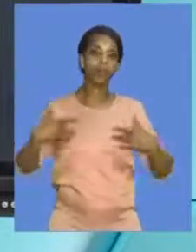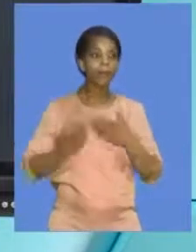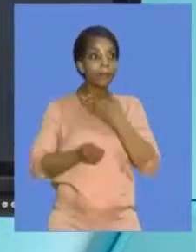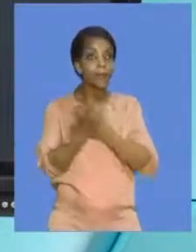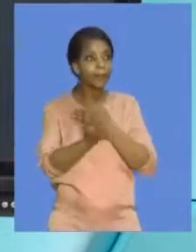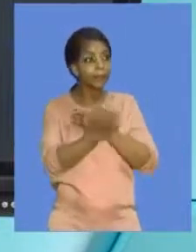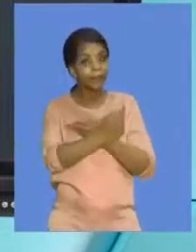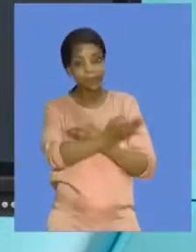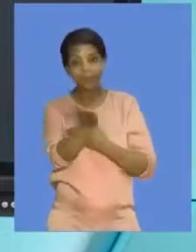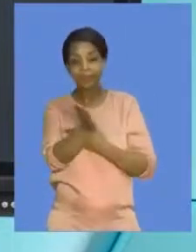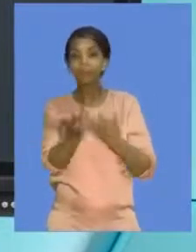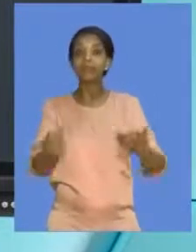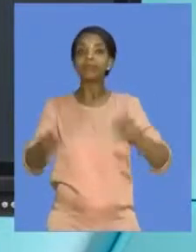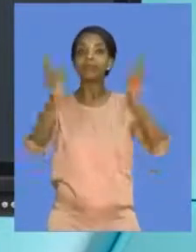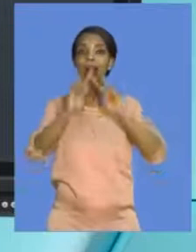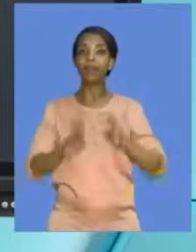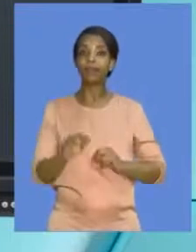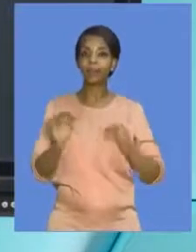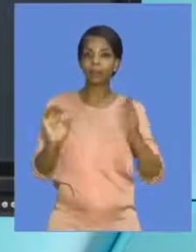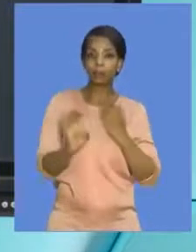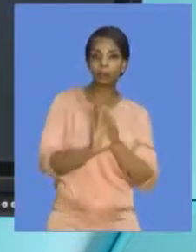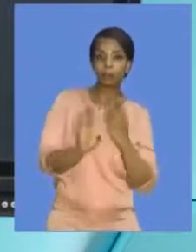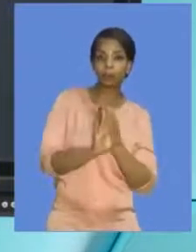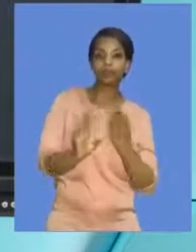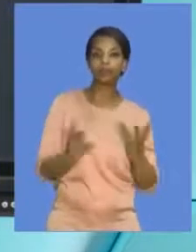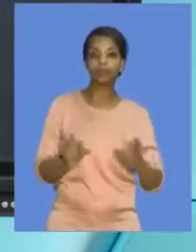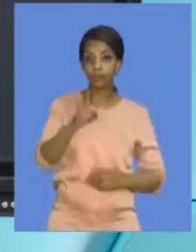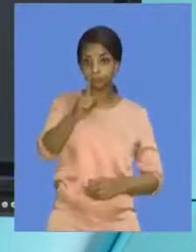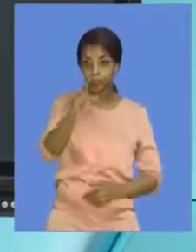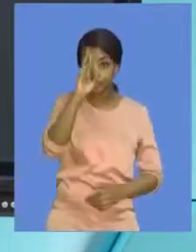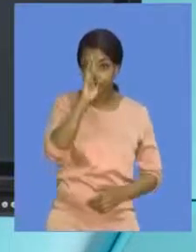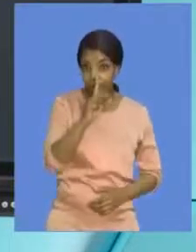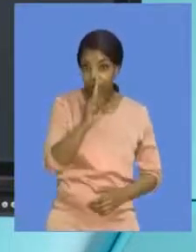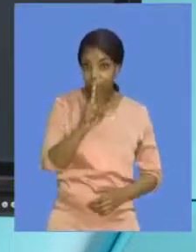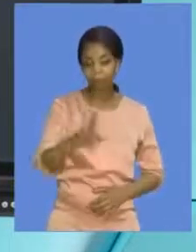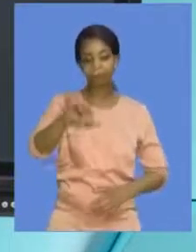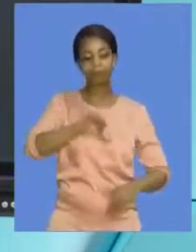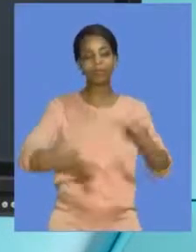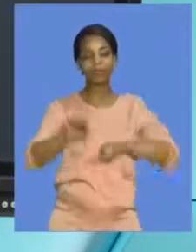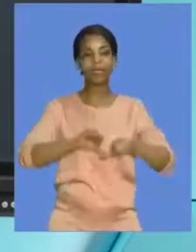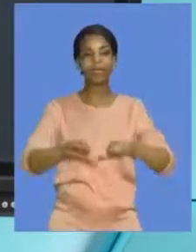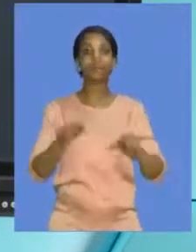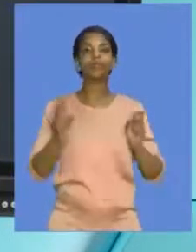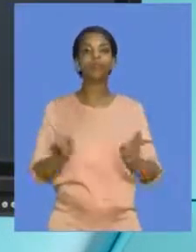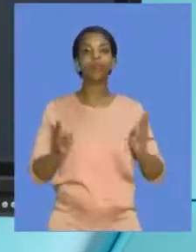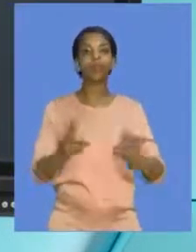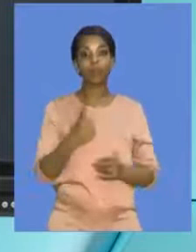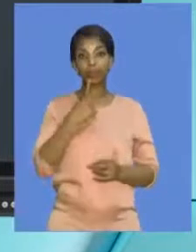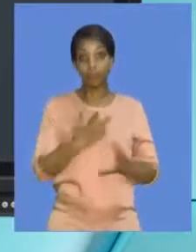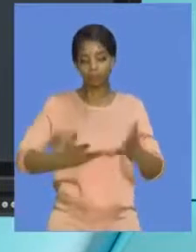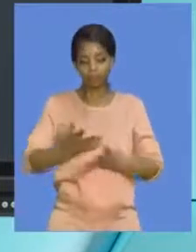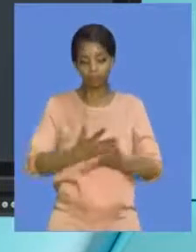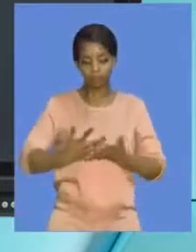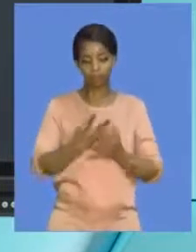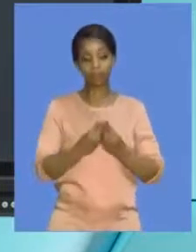of electrostatics, and remember, in science, we so much talk about predictions,